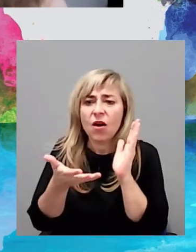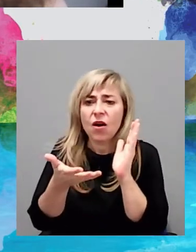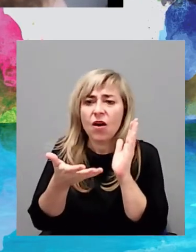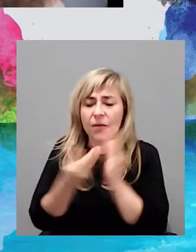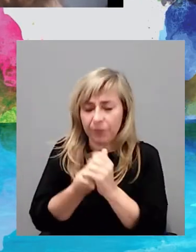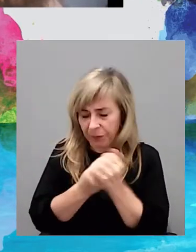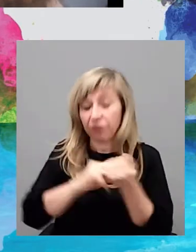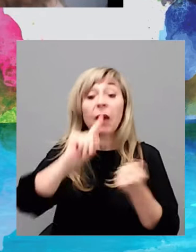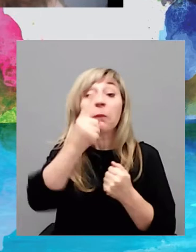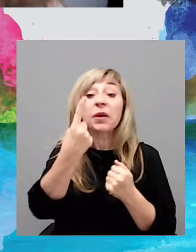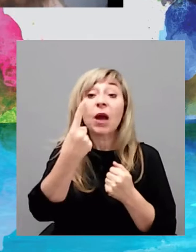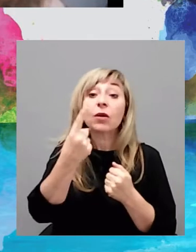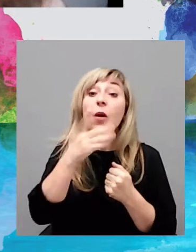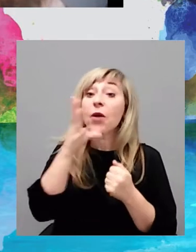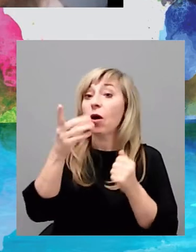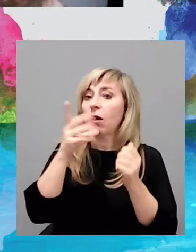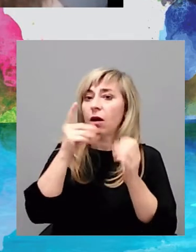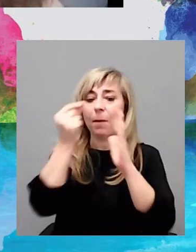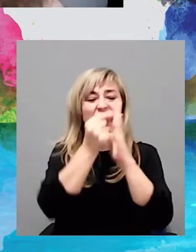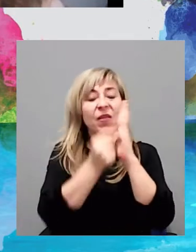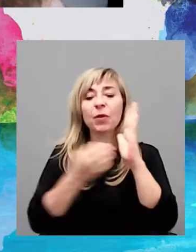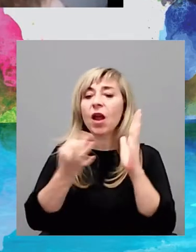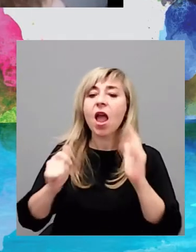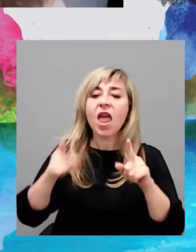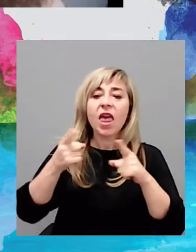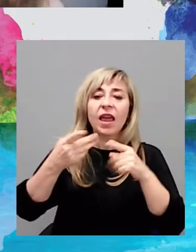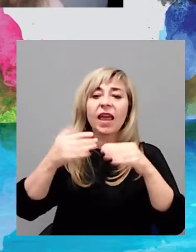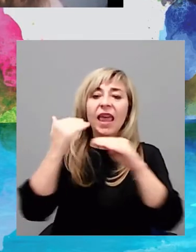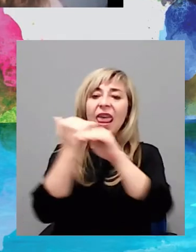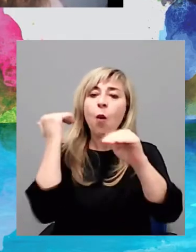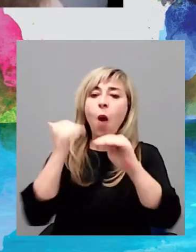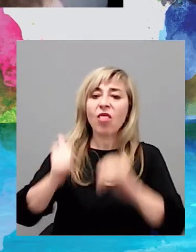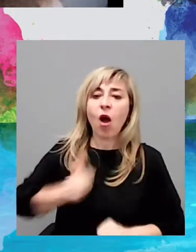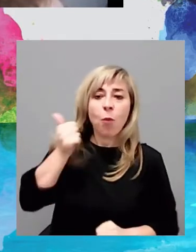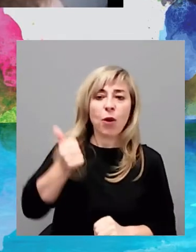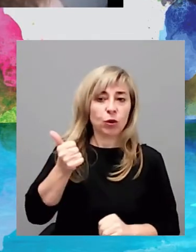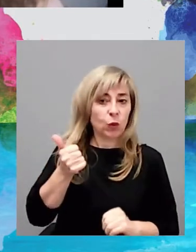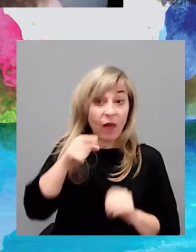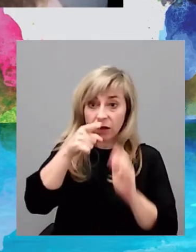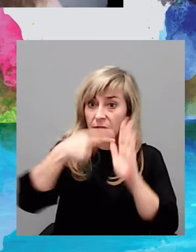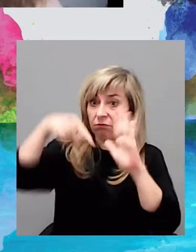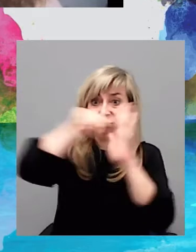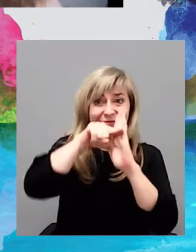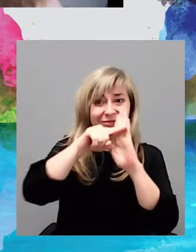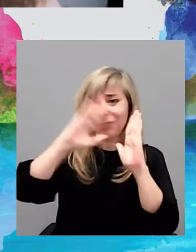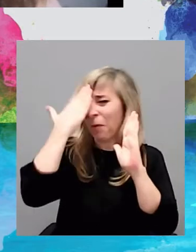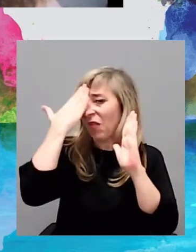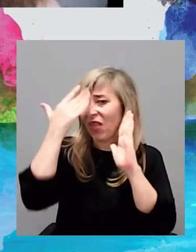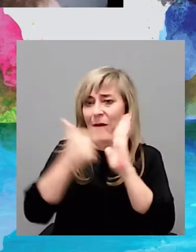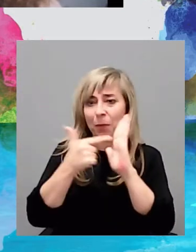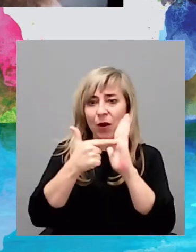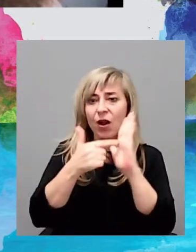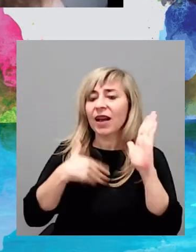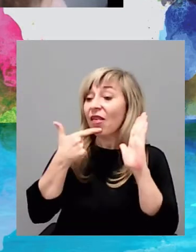Well, first of all, because for equal opportunities, we all have the right to enjoy